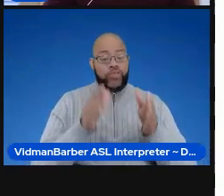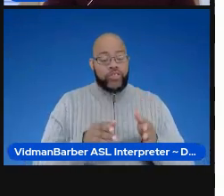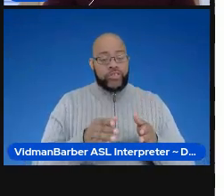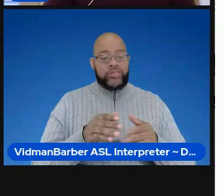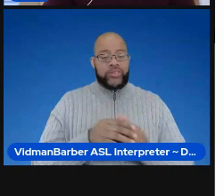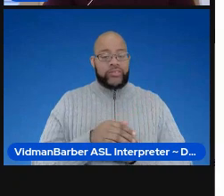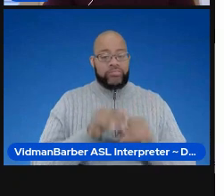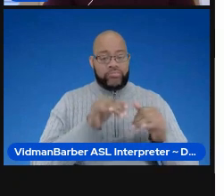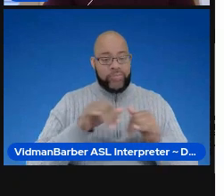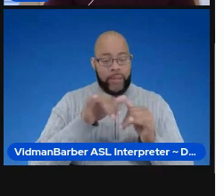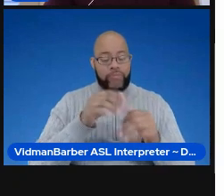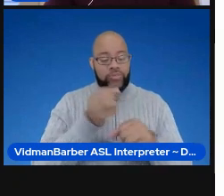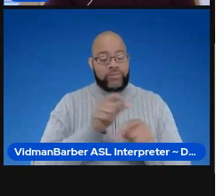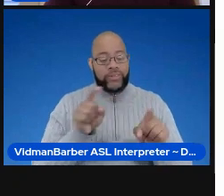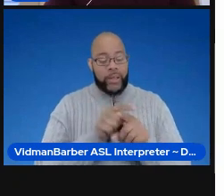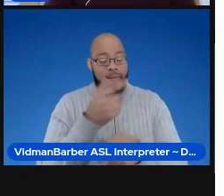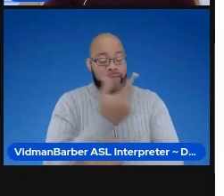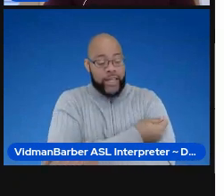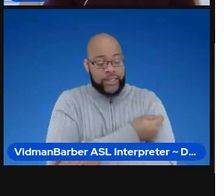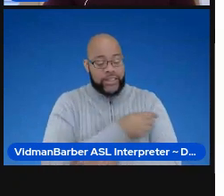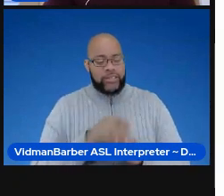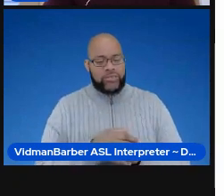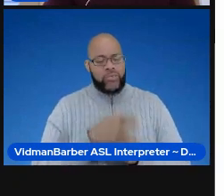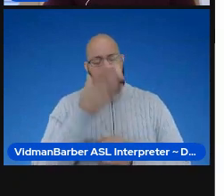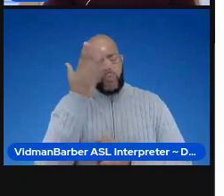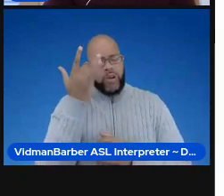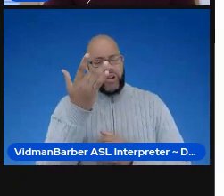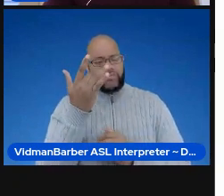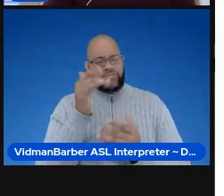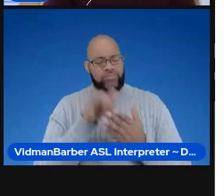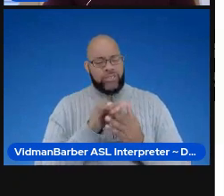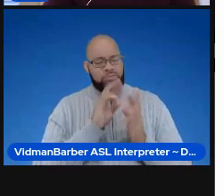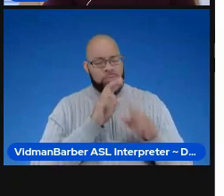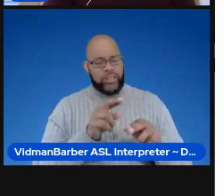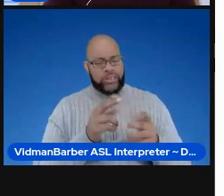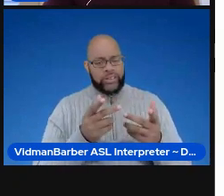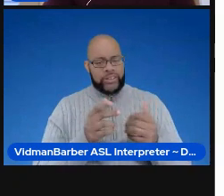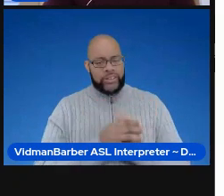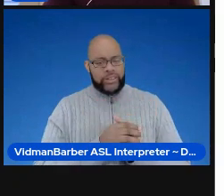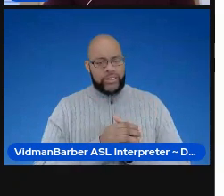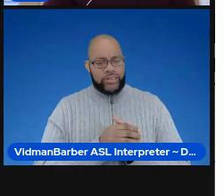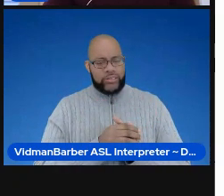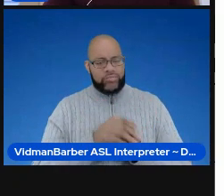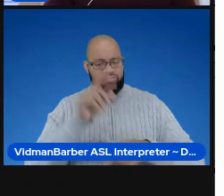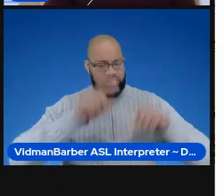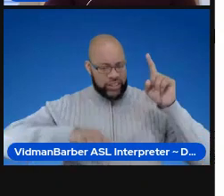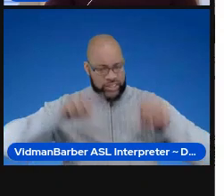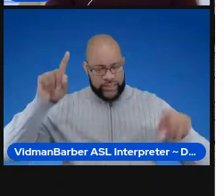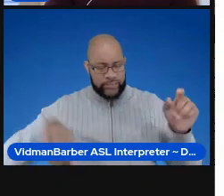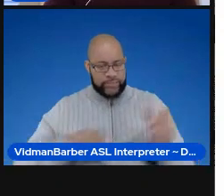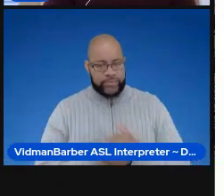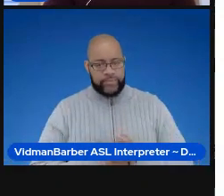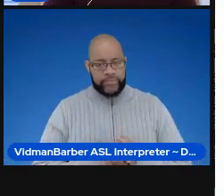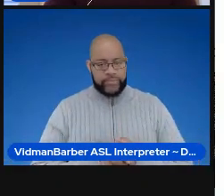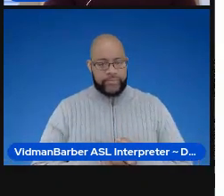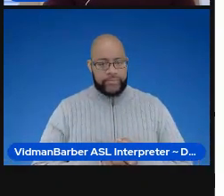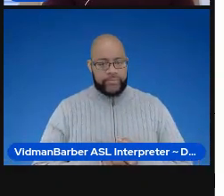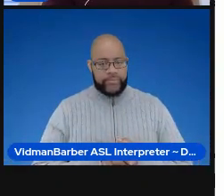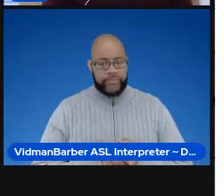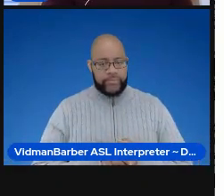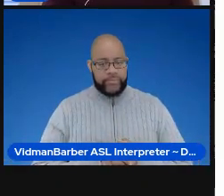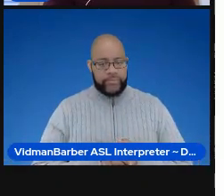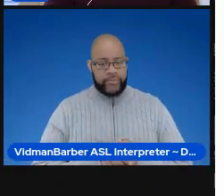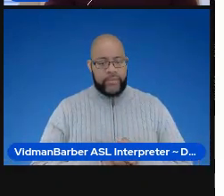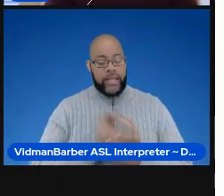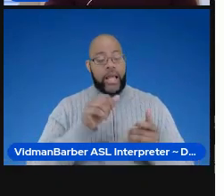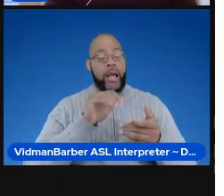same and they receive the same vaccine. Why are vaccine responses so varied? And this can